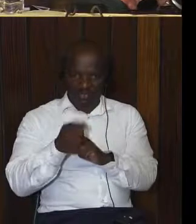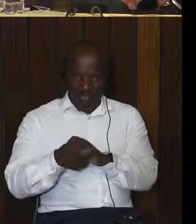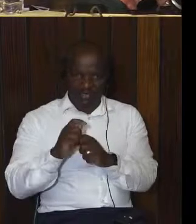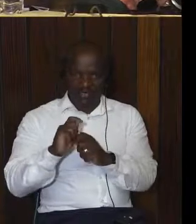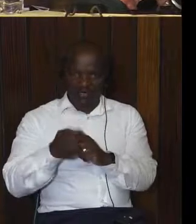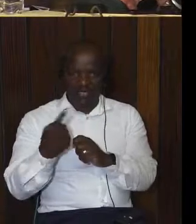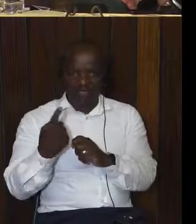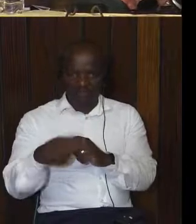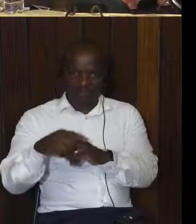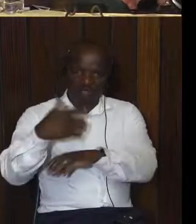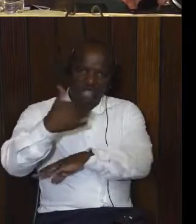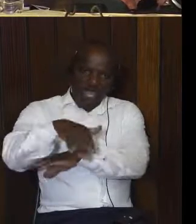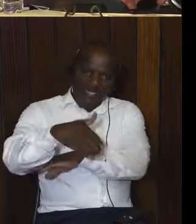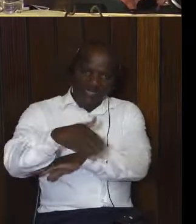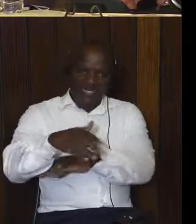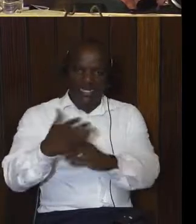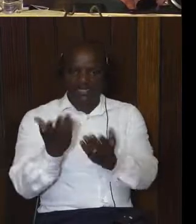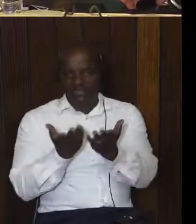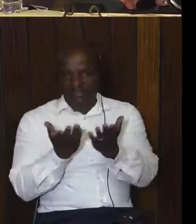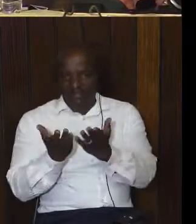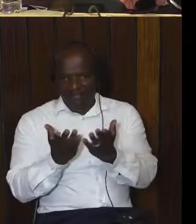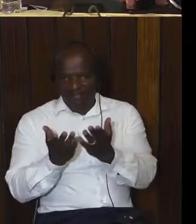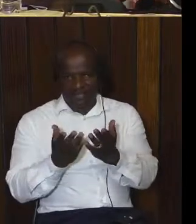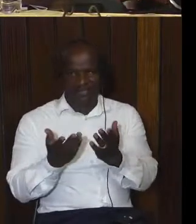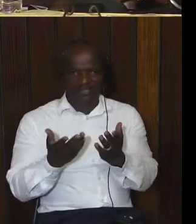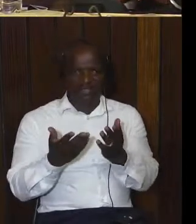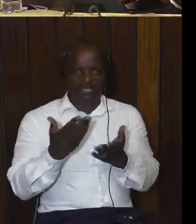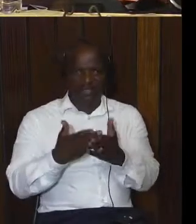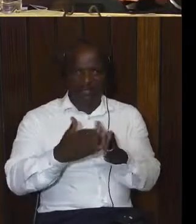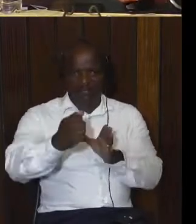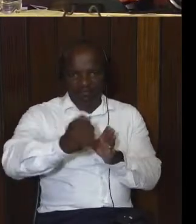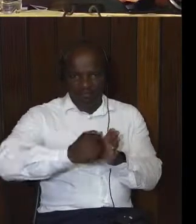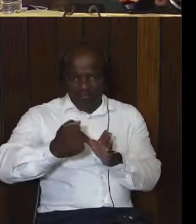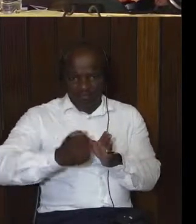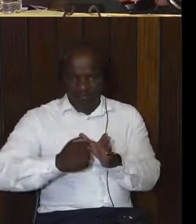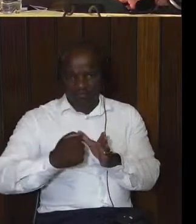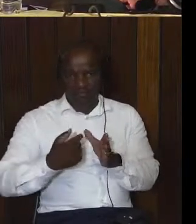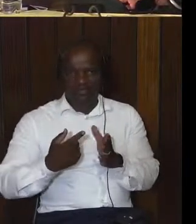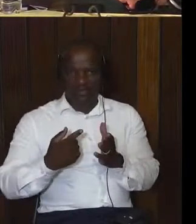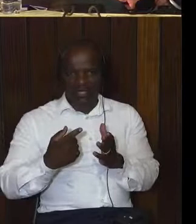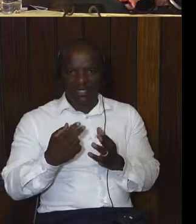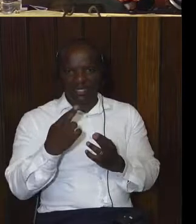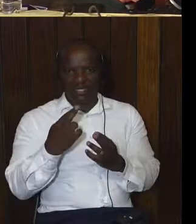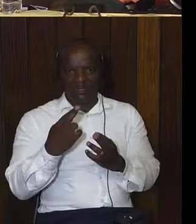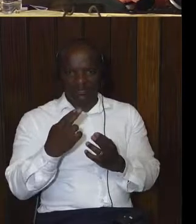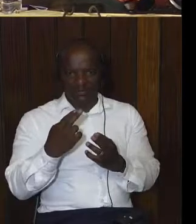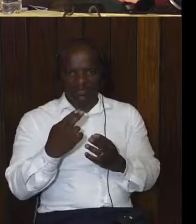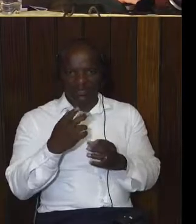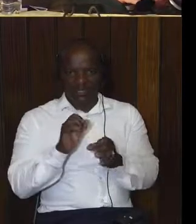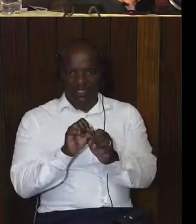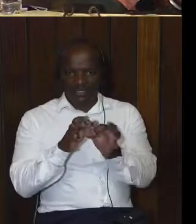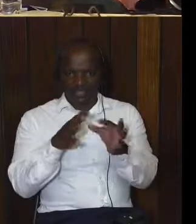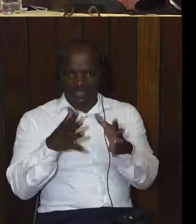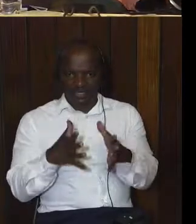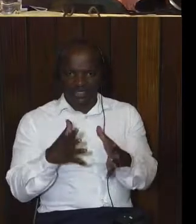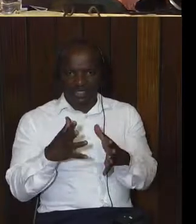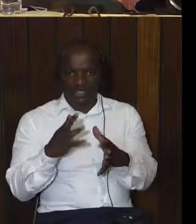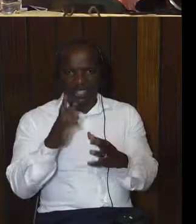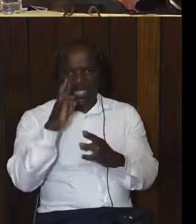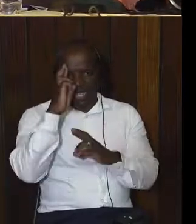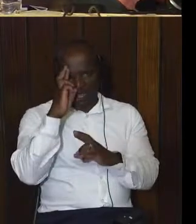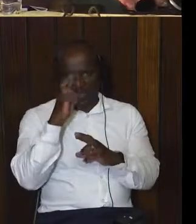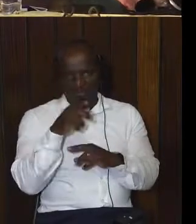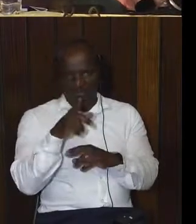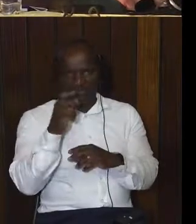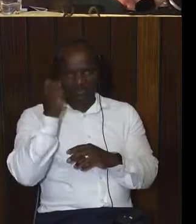external service providers. So, Chair, I hope that maybe sets the context